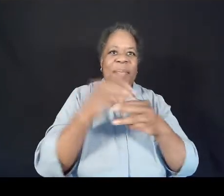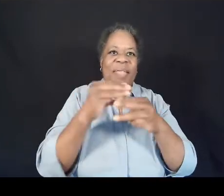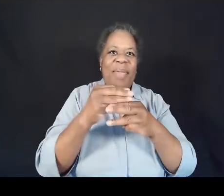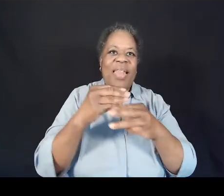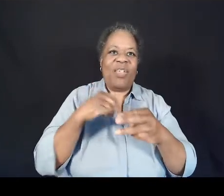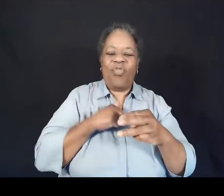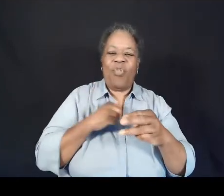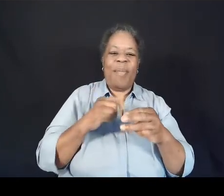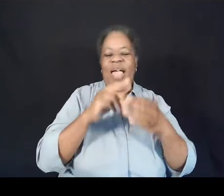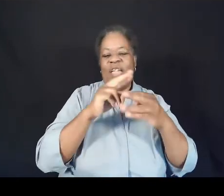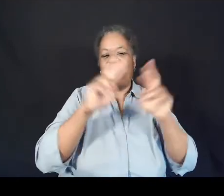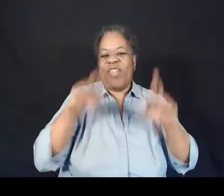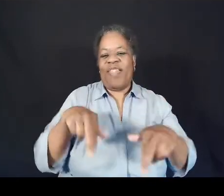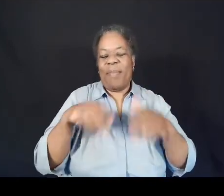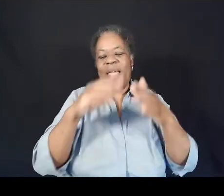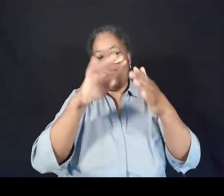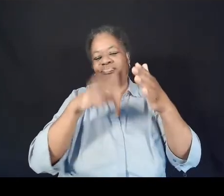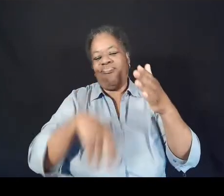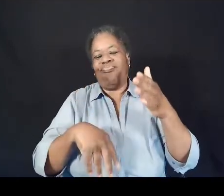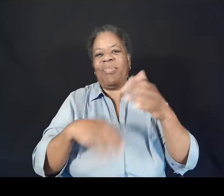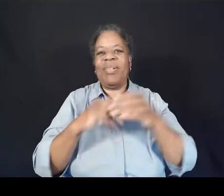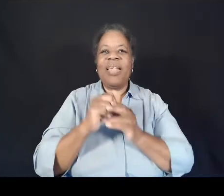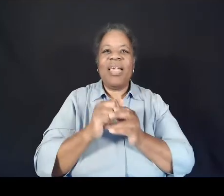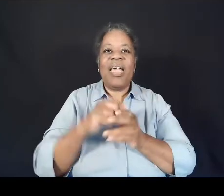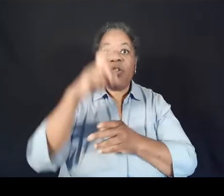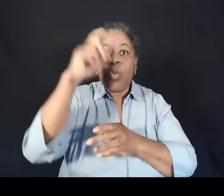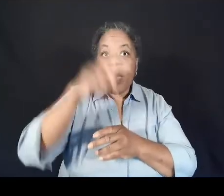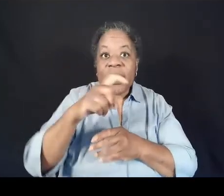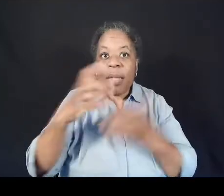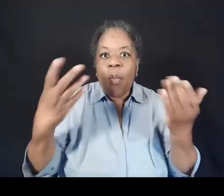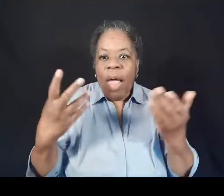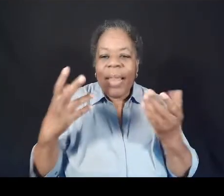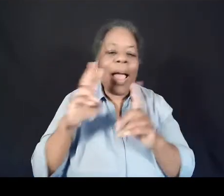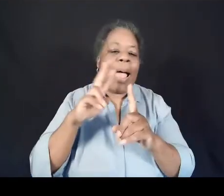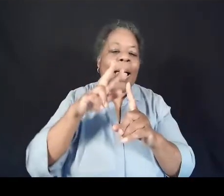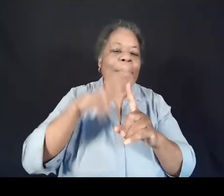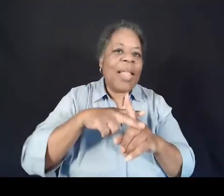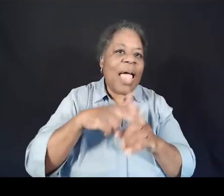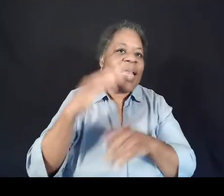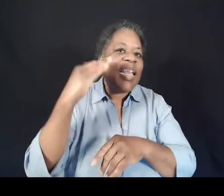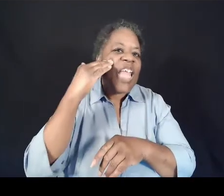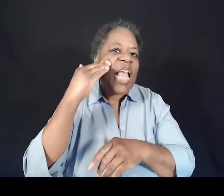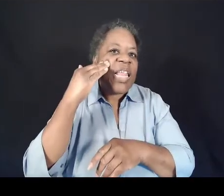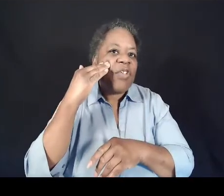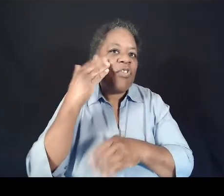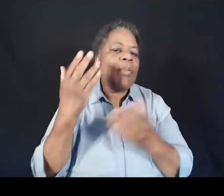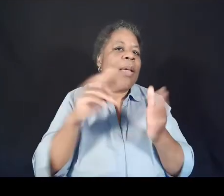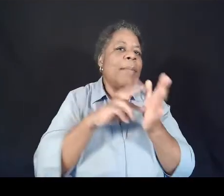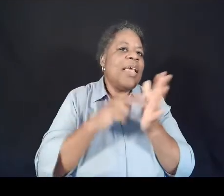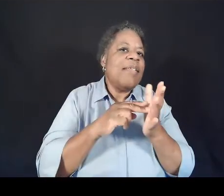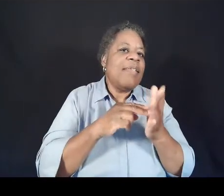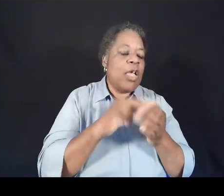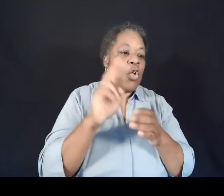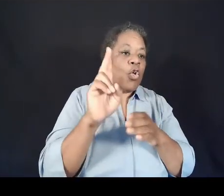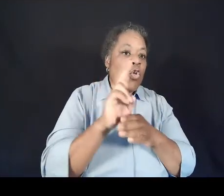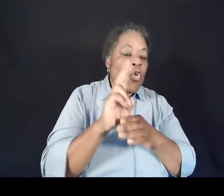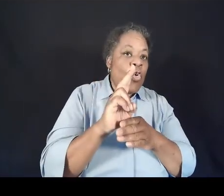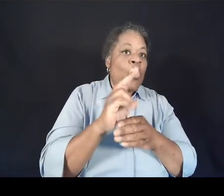So wisdom is applied knowledge. It's using information to solve life's